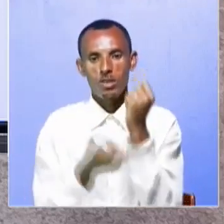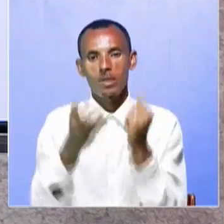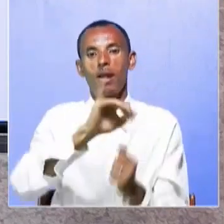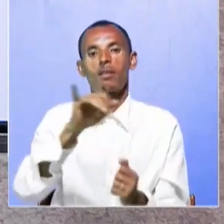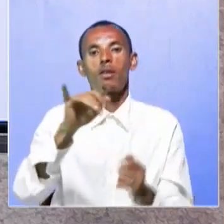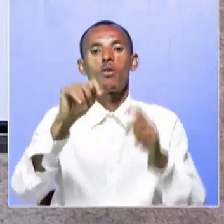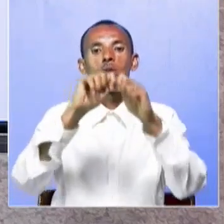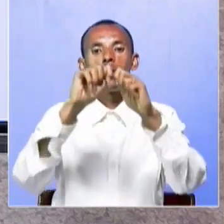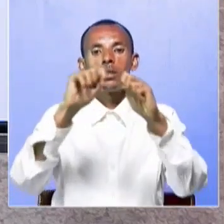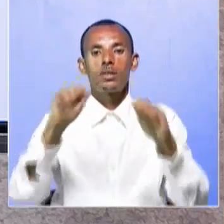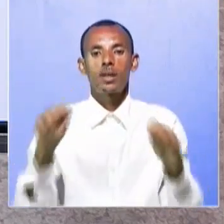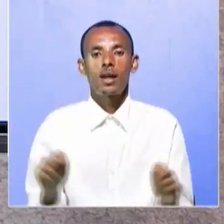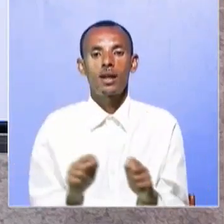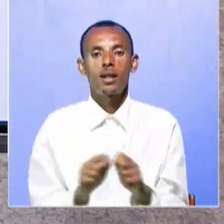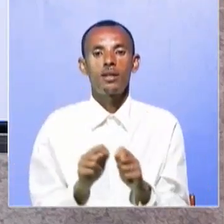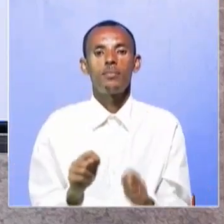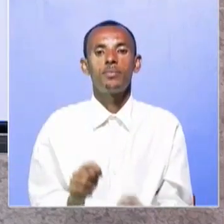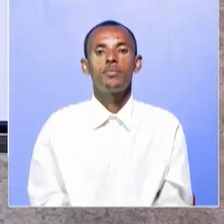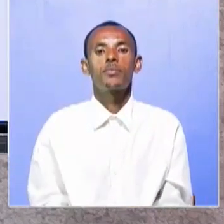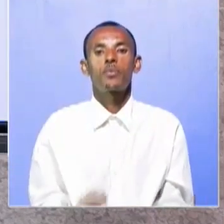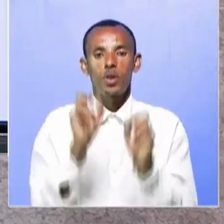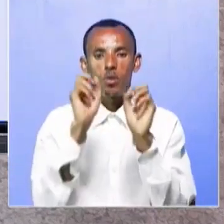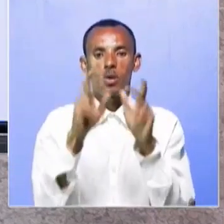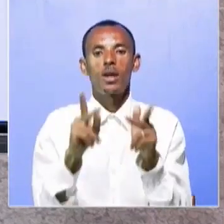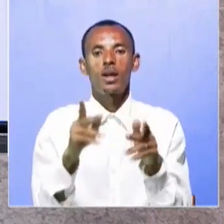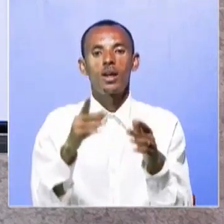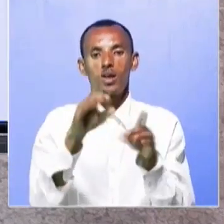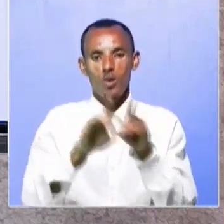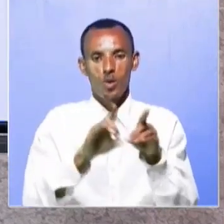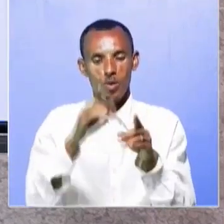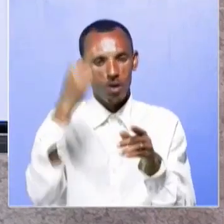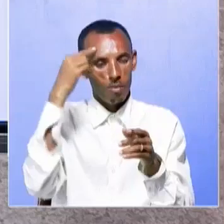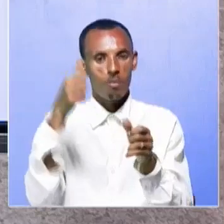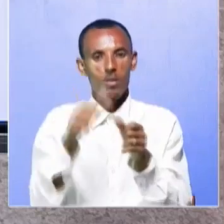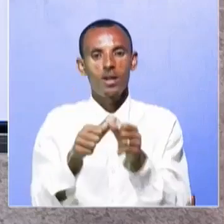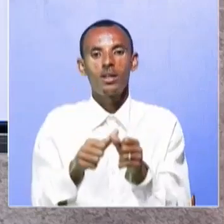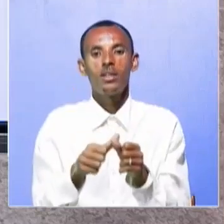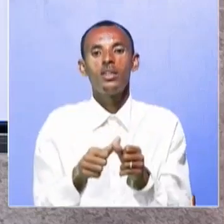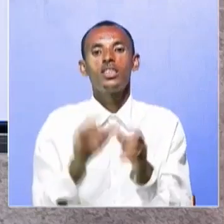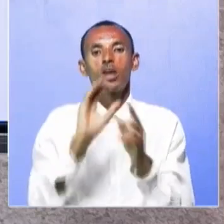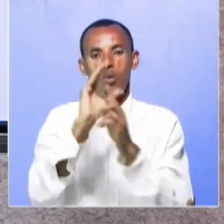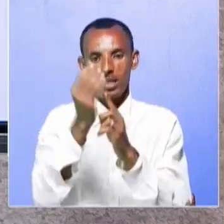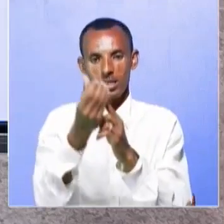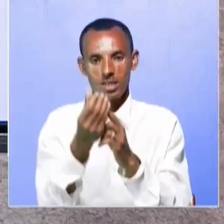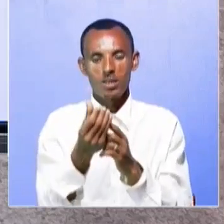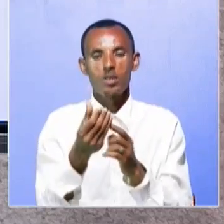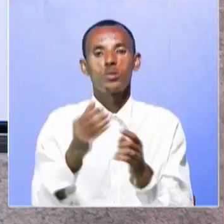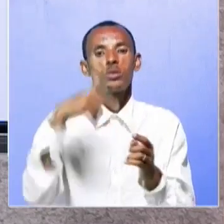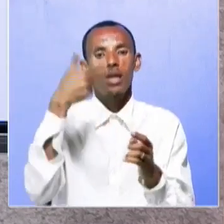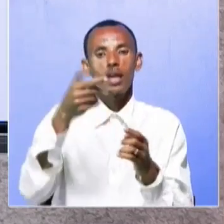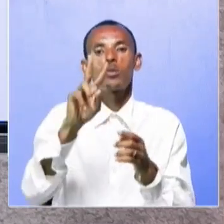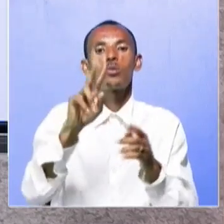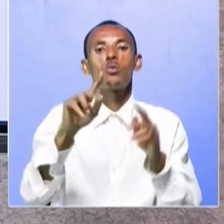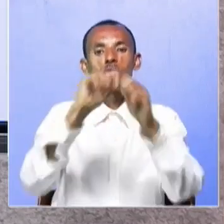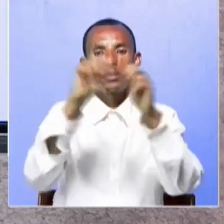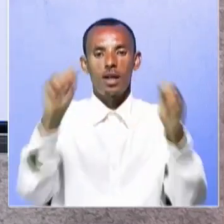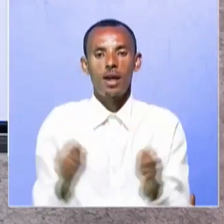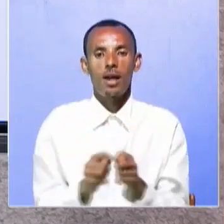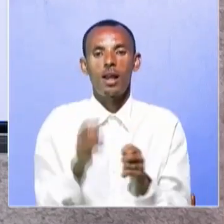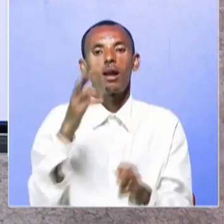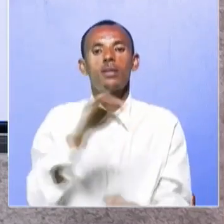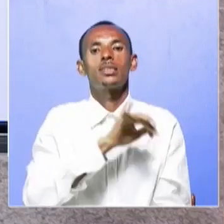of two triangles. Okay, do you remember the conditions to say two triangles are similar?